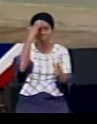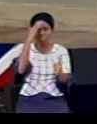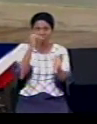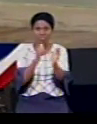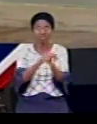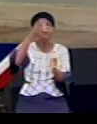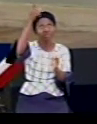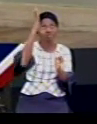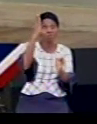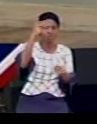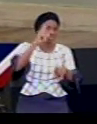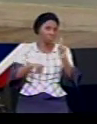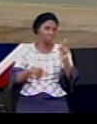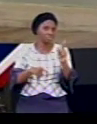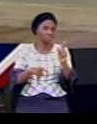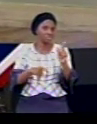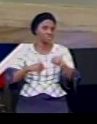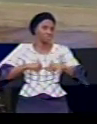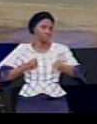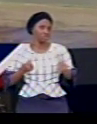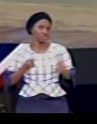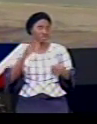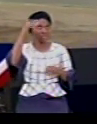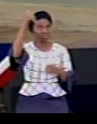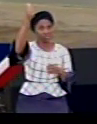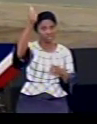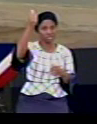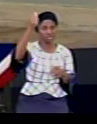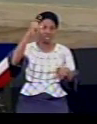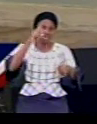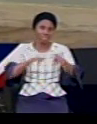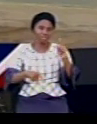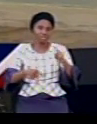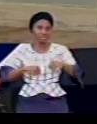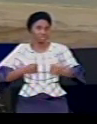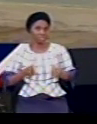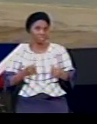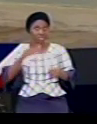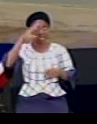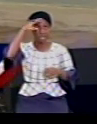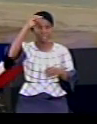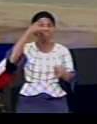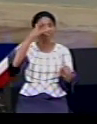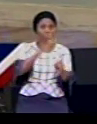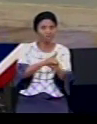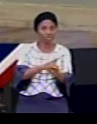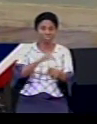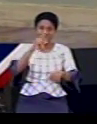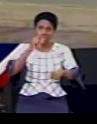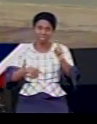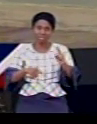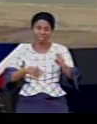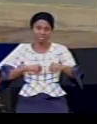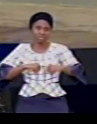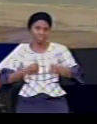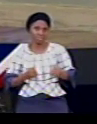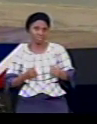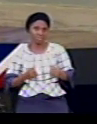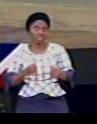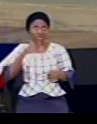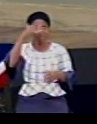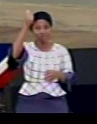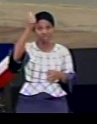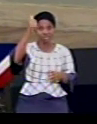cannot deny his word. He cannot deny his promise. He cannot say, I didn't say that.